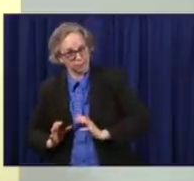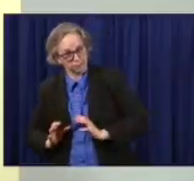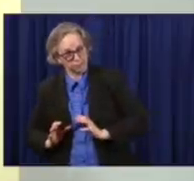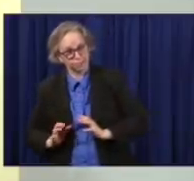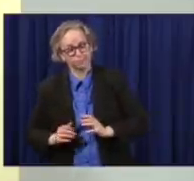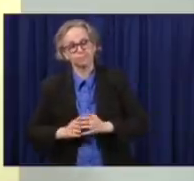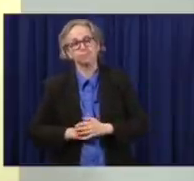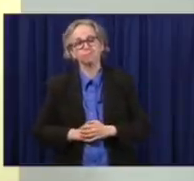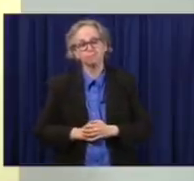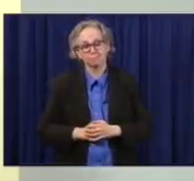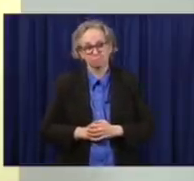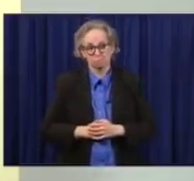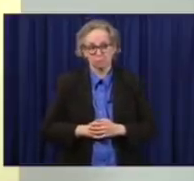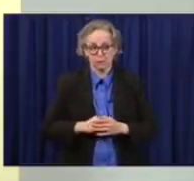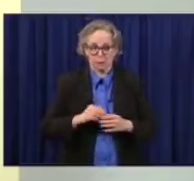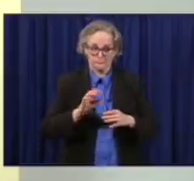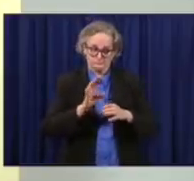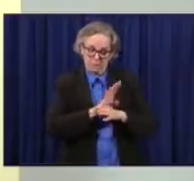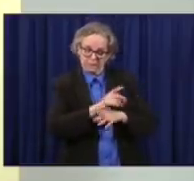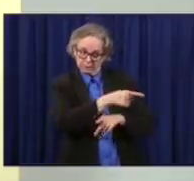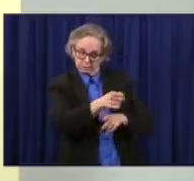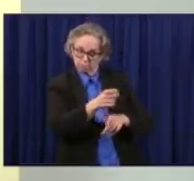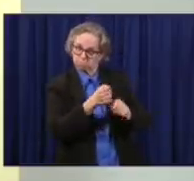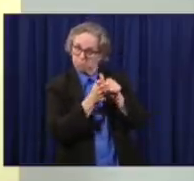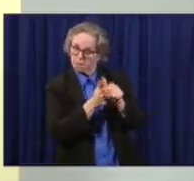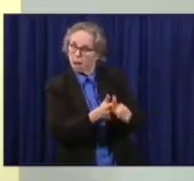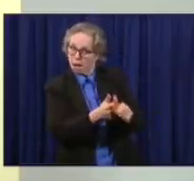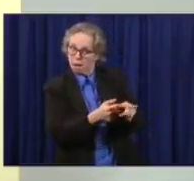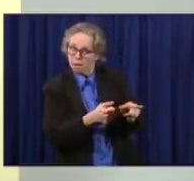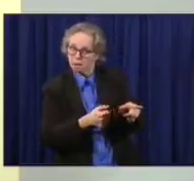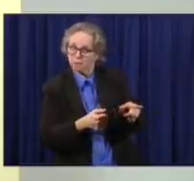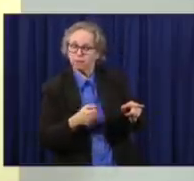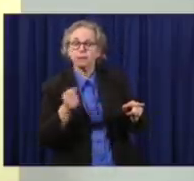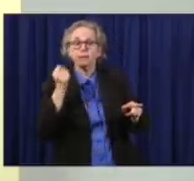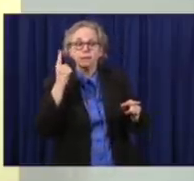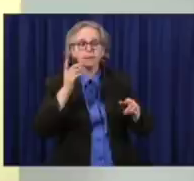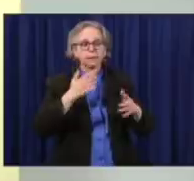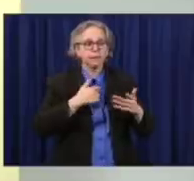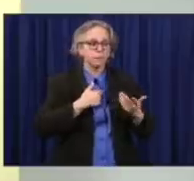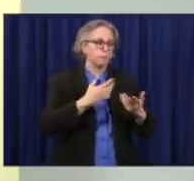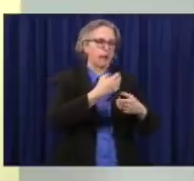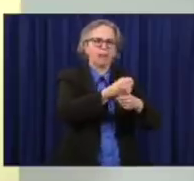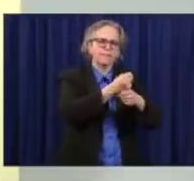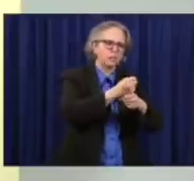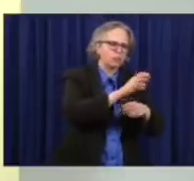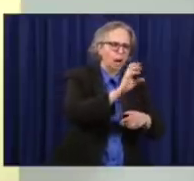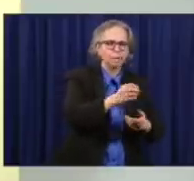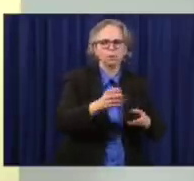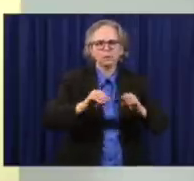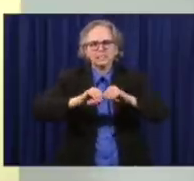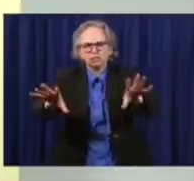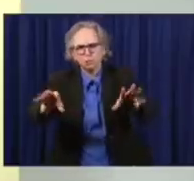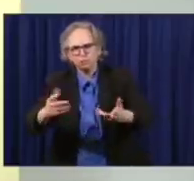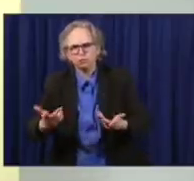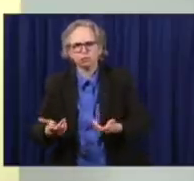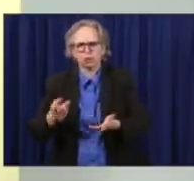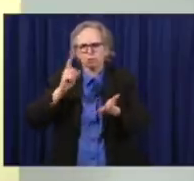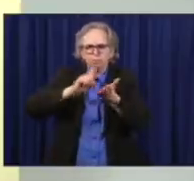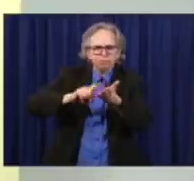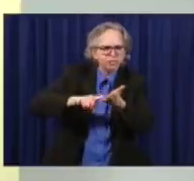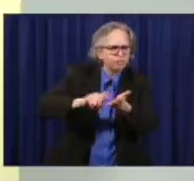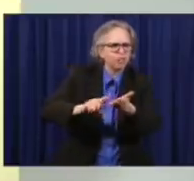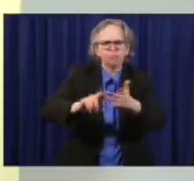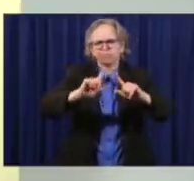comply. Whether that's manufacturing, construction, distribution, research, development, you go on. Essentially, what's